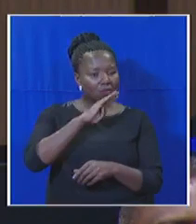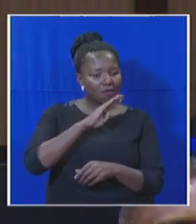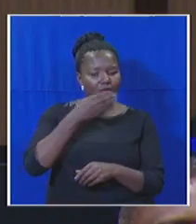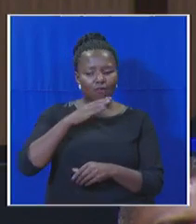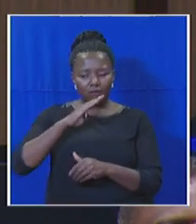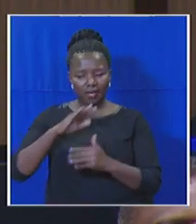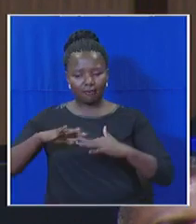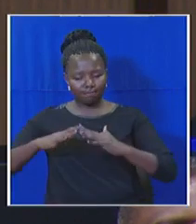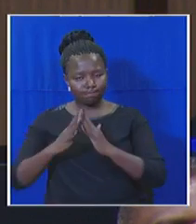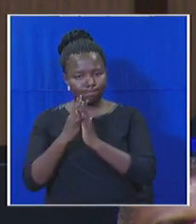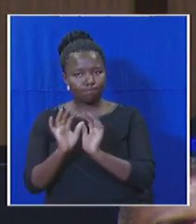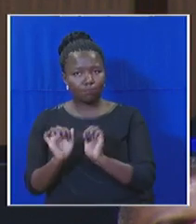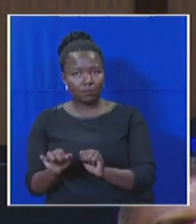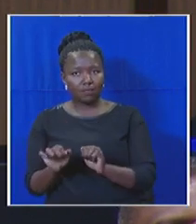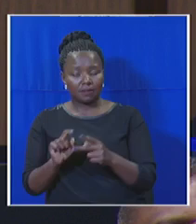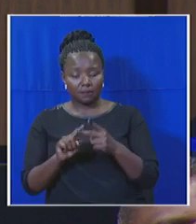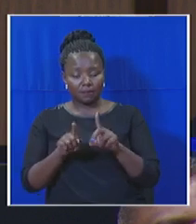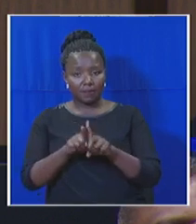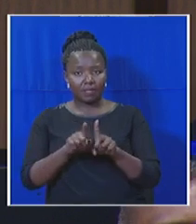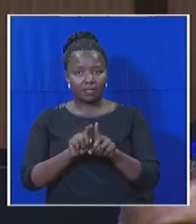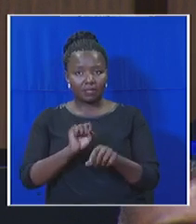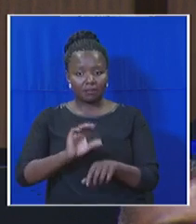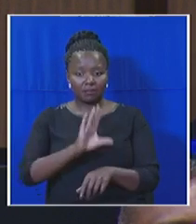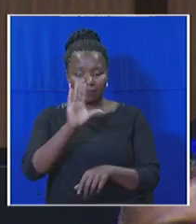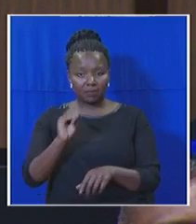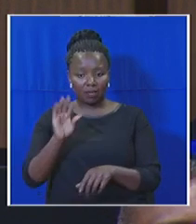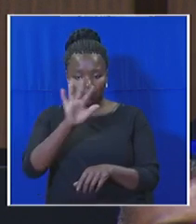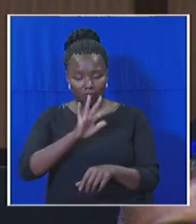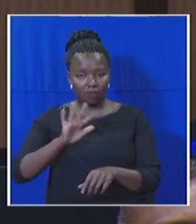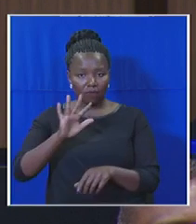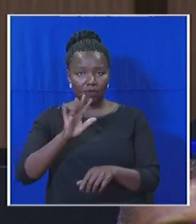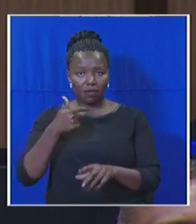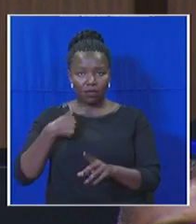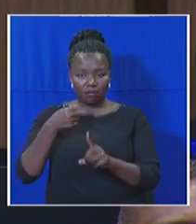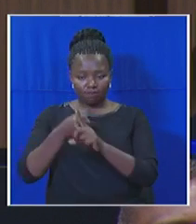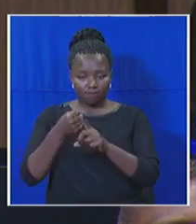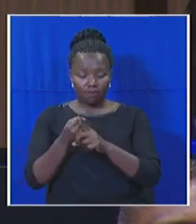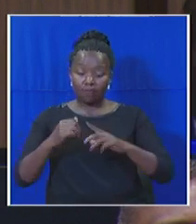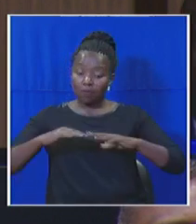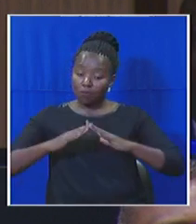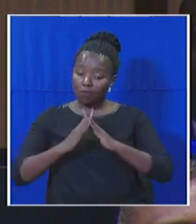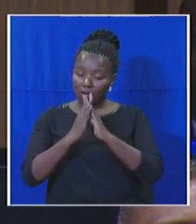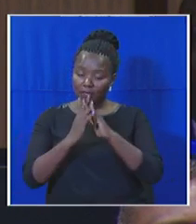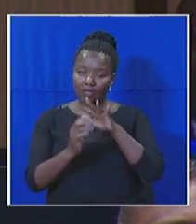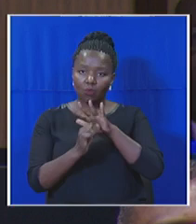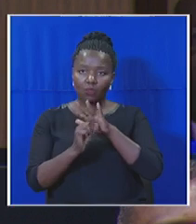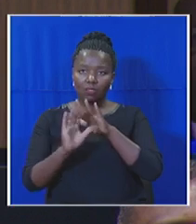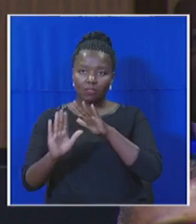And then we know that South Africa mediates for unity in all the countries with conflicts. My question, President,